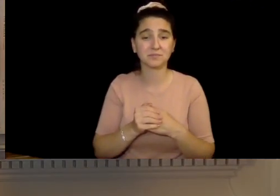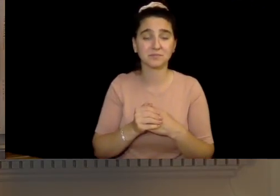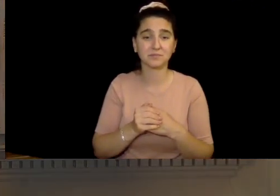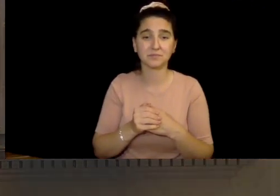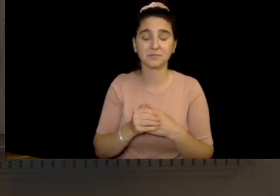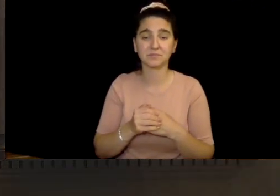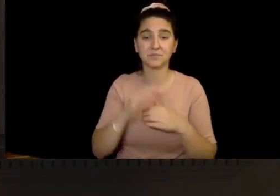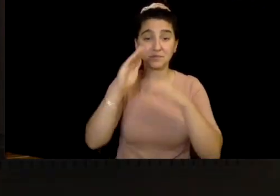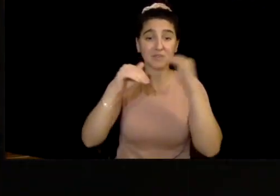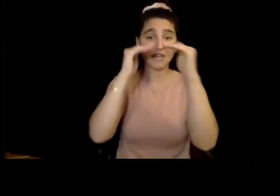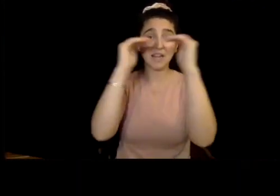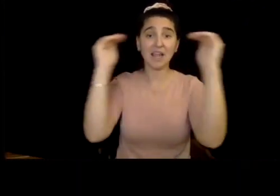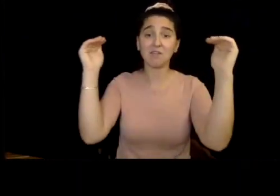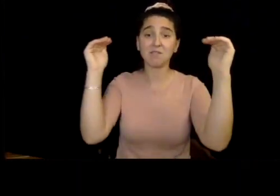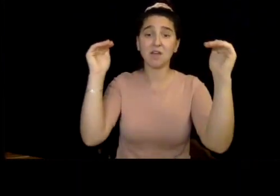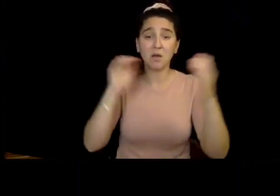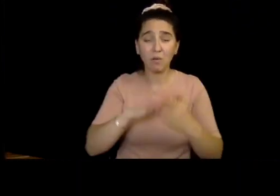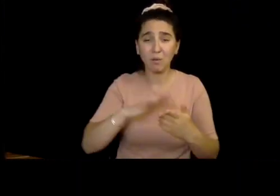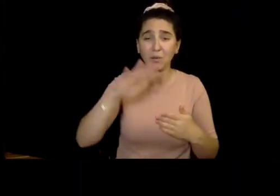glory forever.